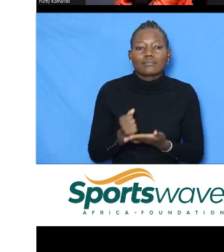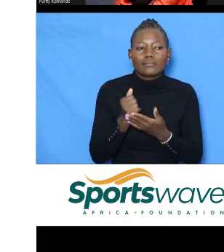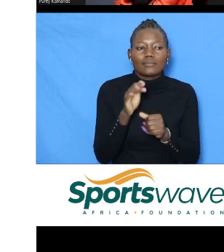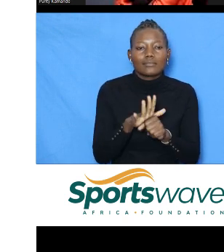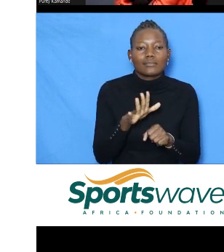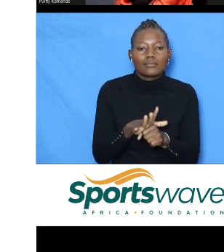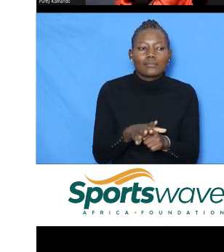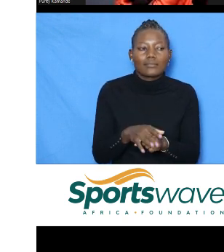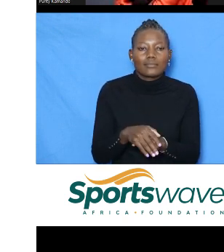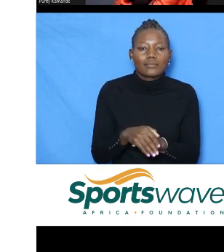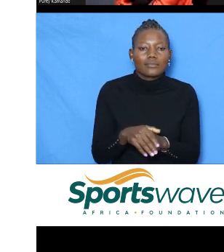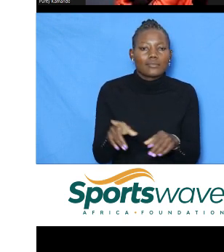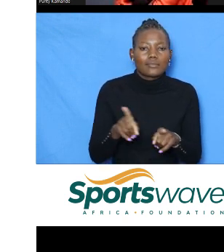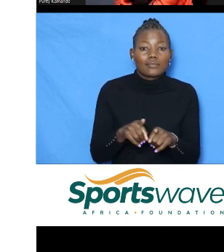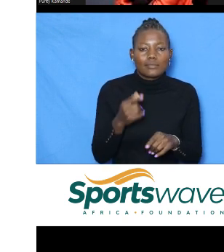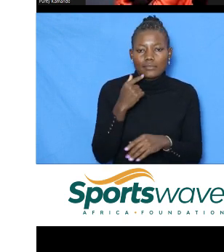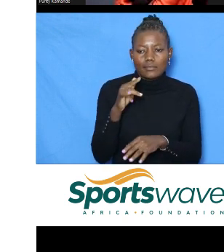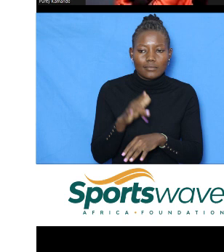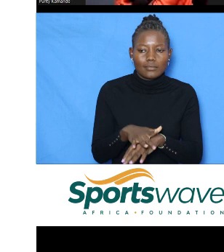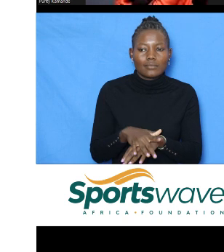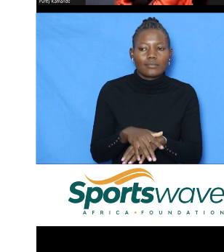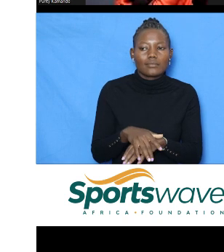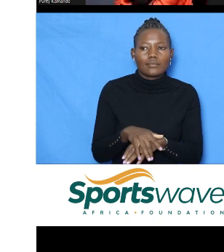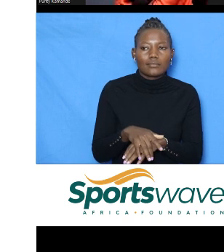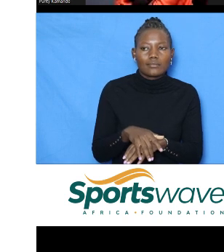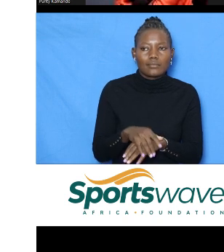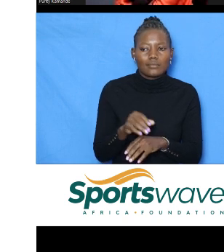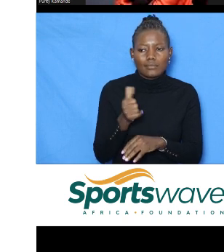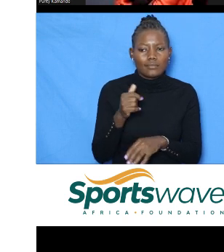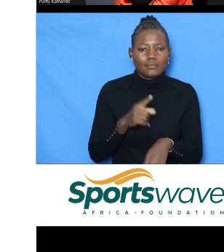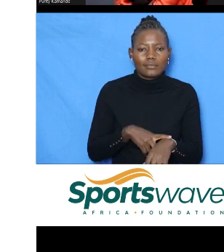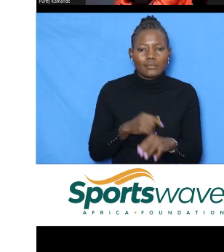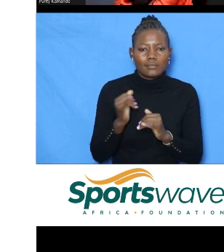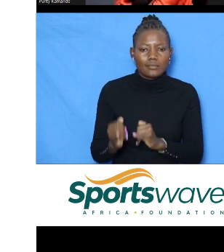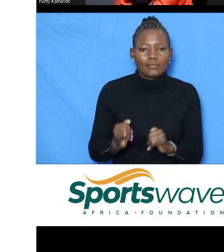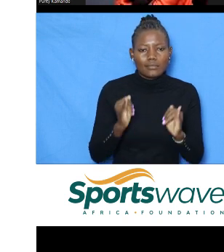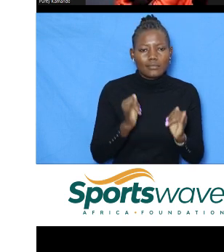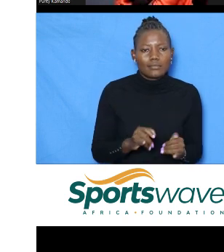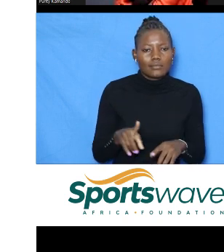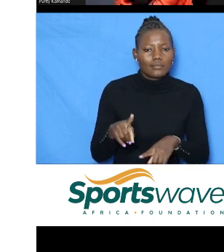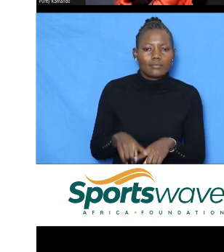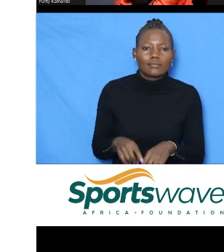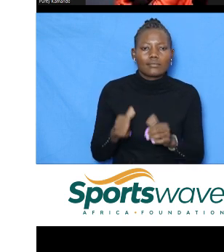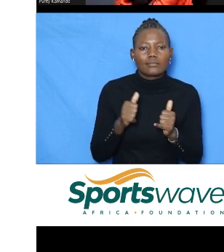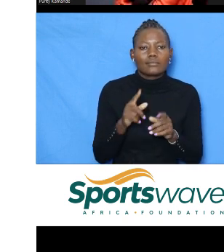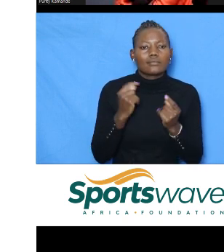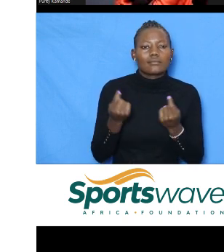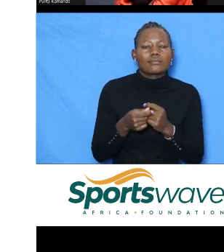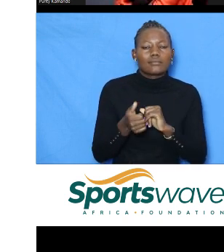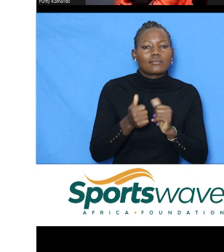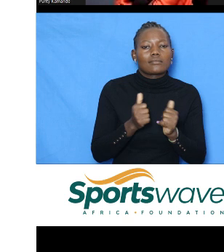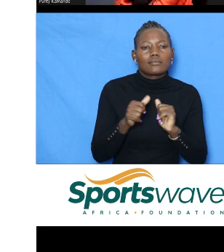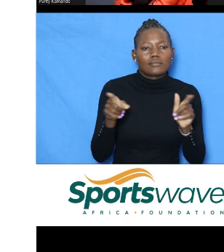pre-game meals. And as I mentioned earlier, this will also sometimes be individualized depending on the kind of sport and the